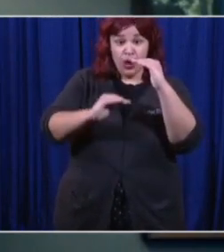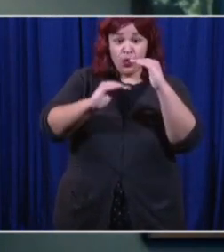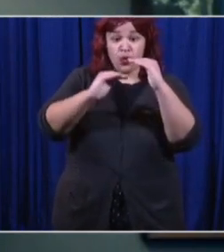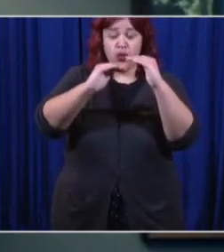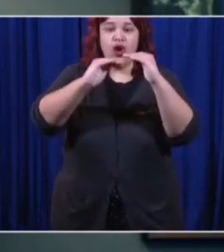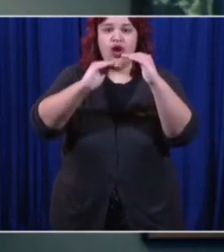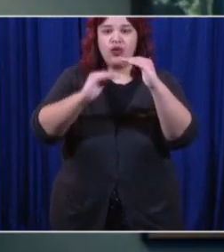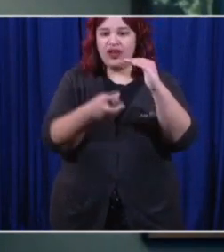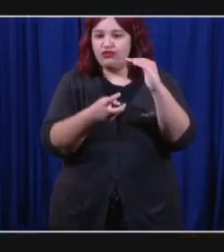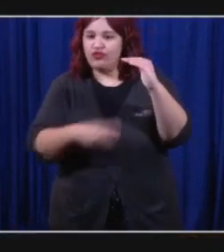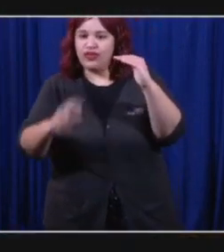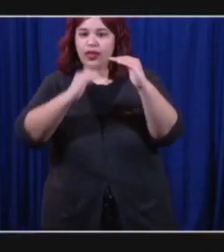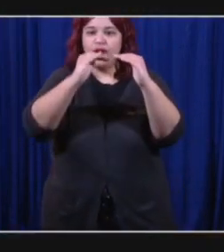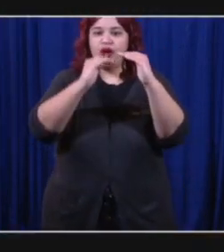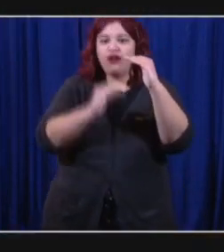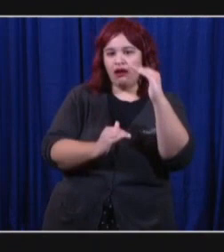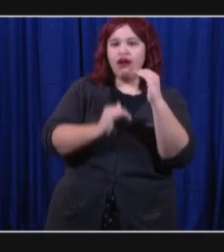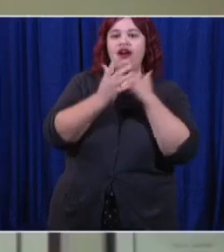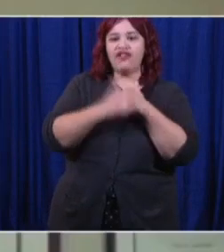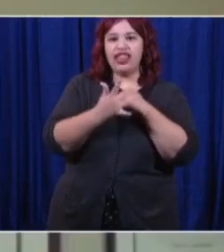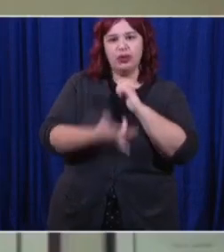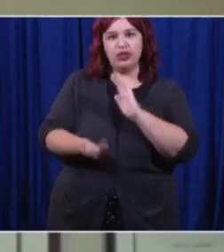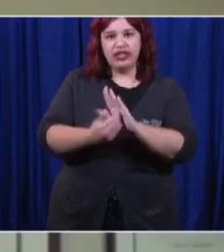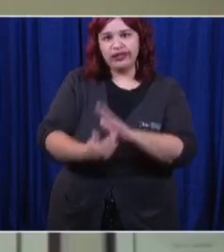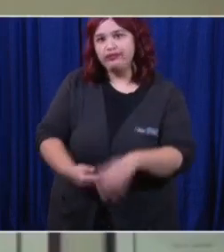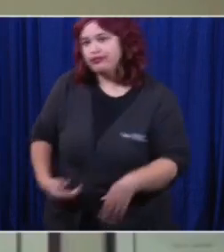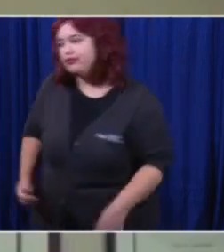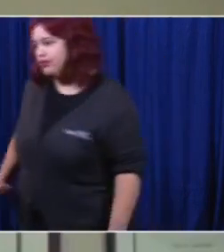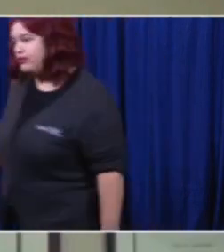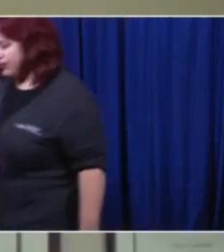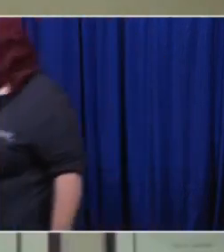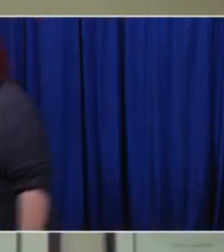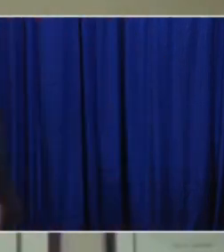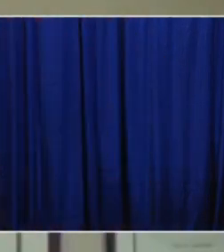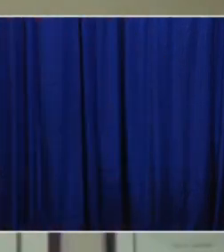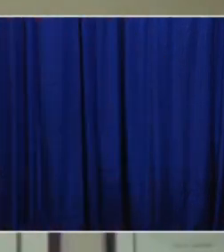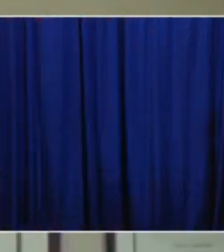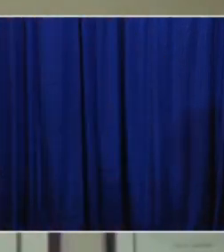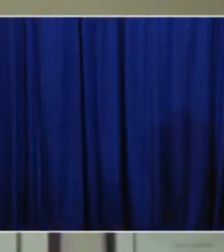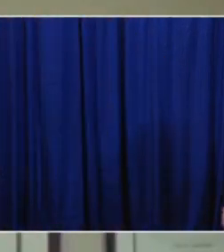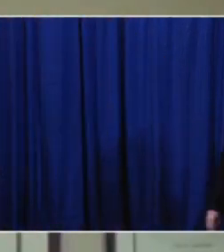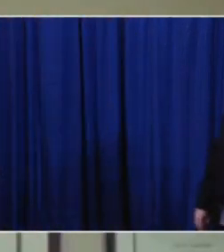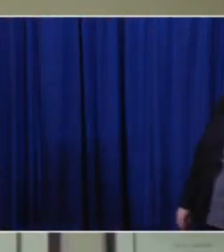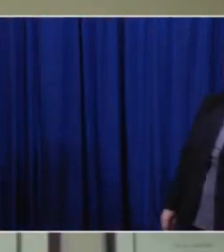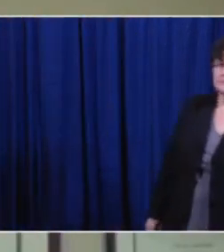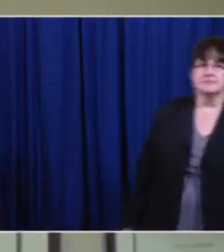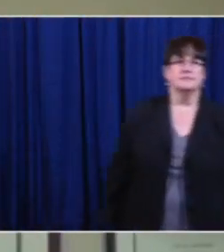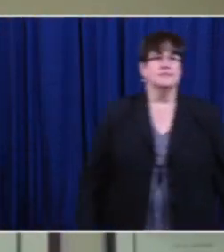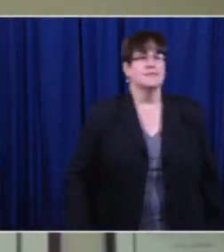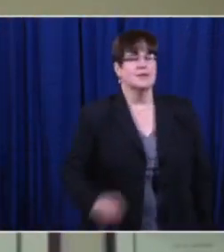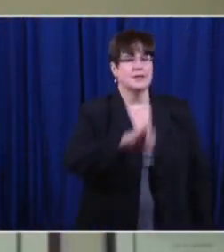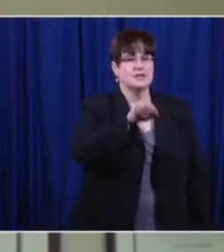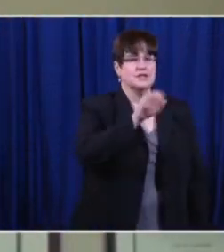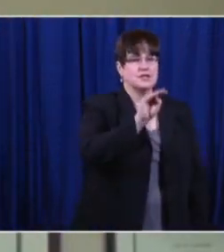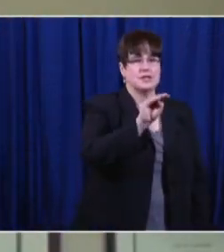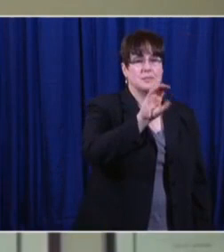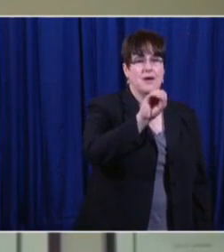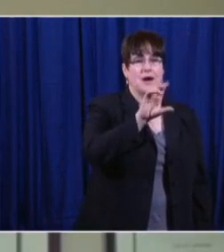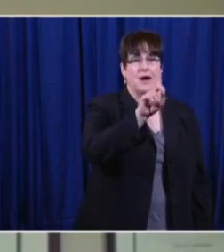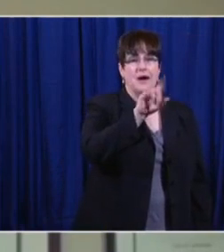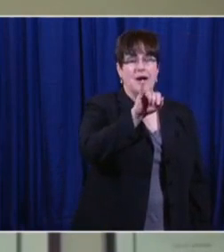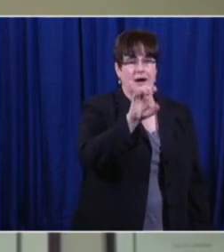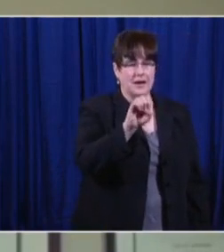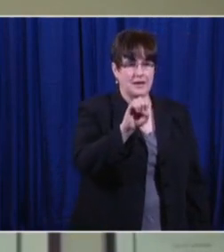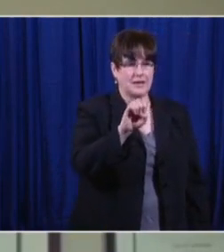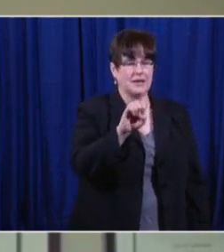us. Next question is from Jim Oddie at WHIO in Dayton. Hi, this is a question for